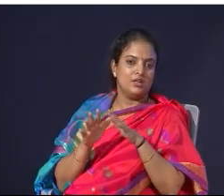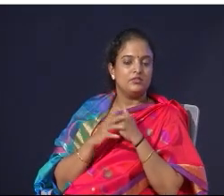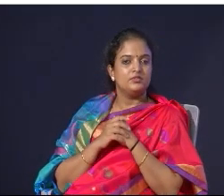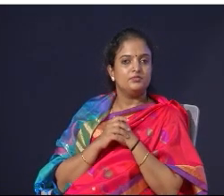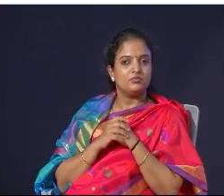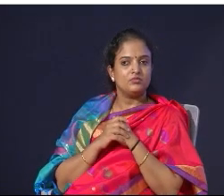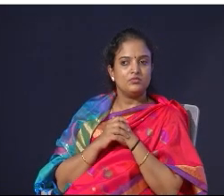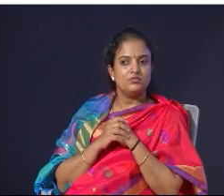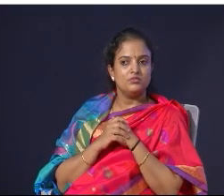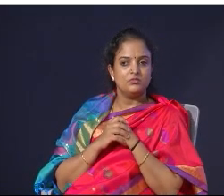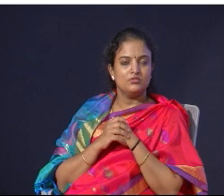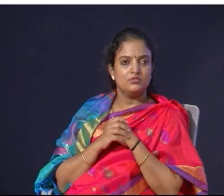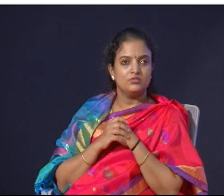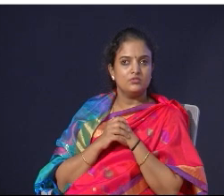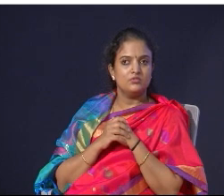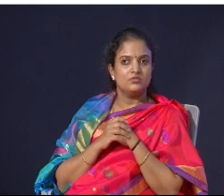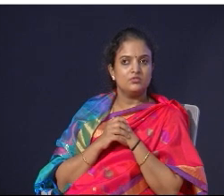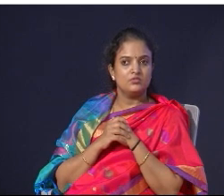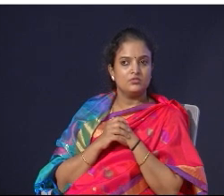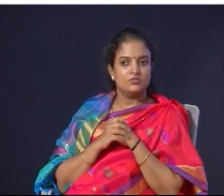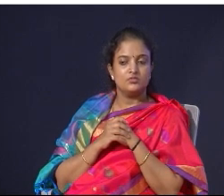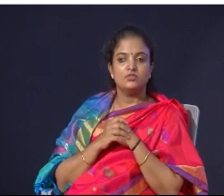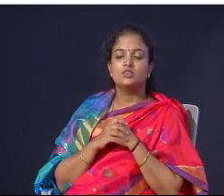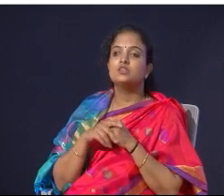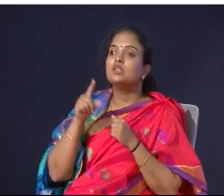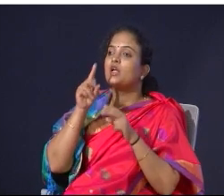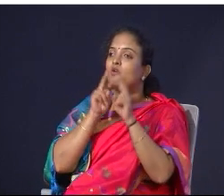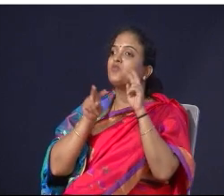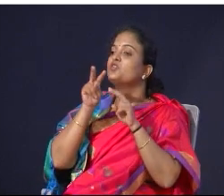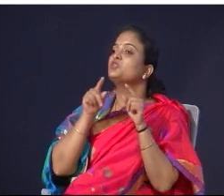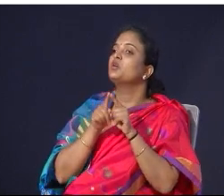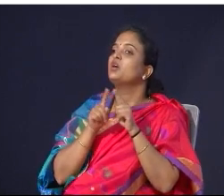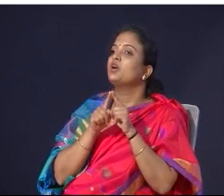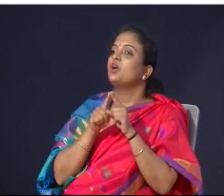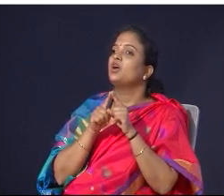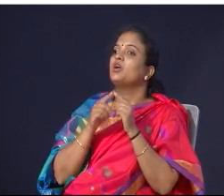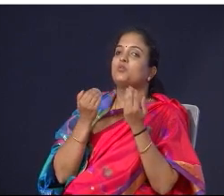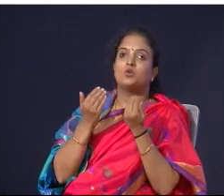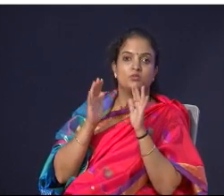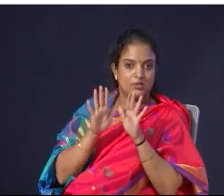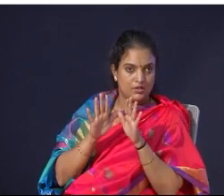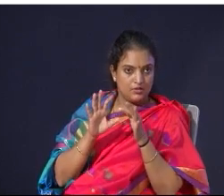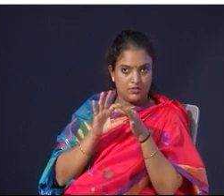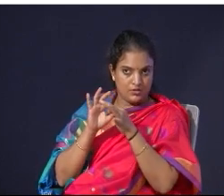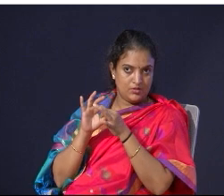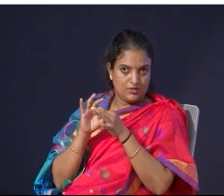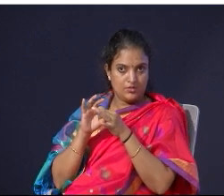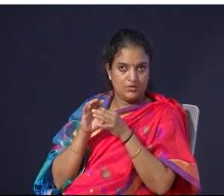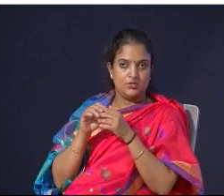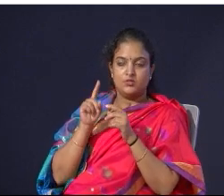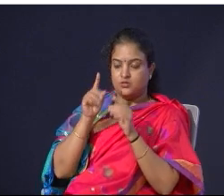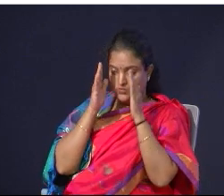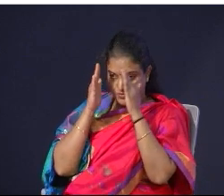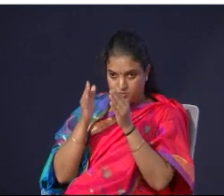So when we do the visual efficiency program, we must remember the visual response continue. First, the child will